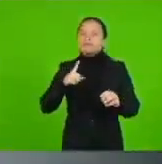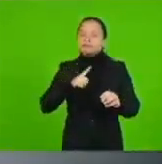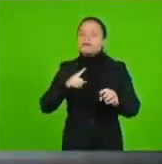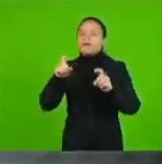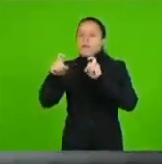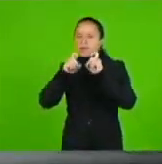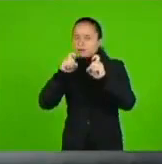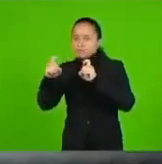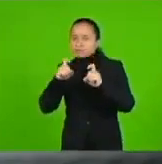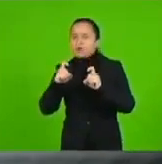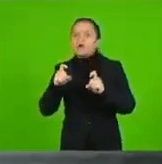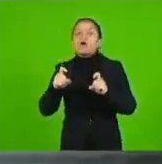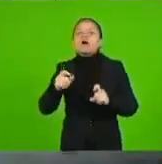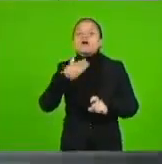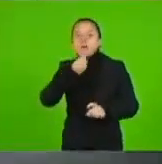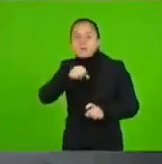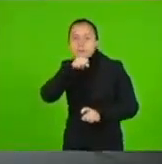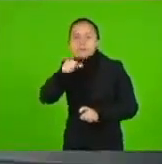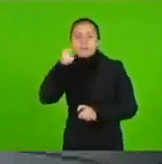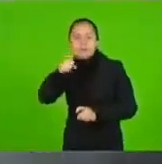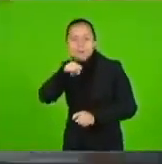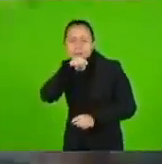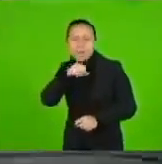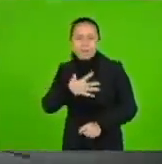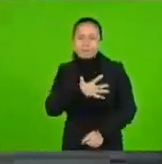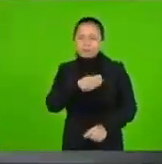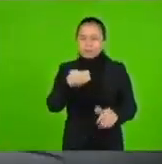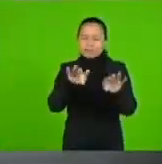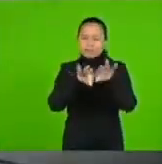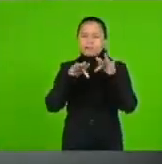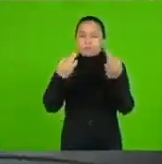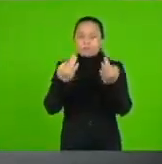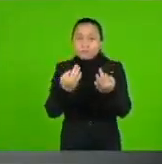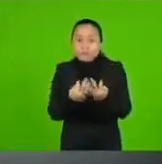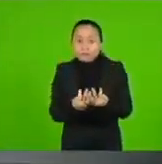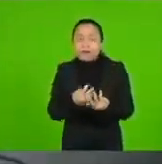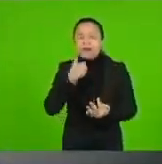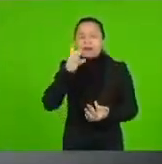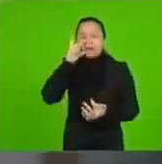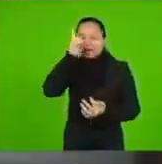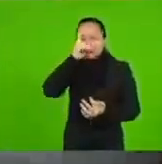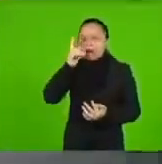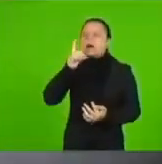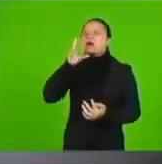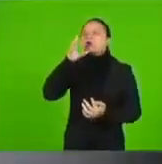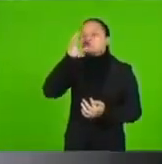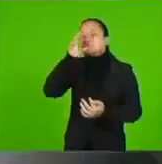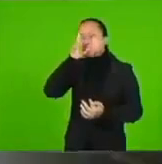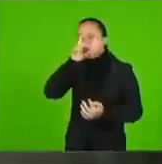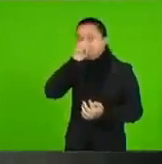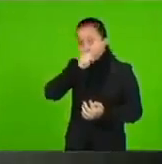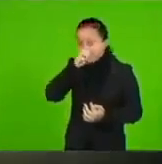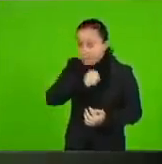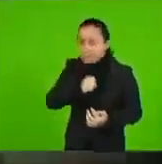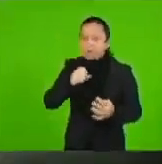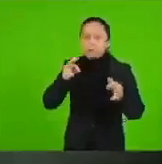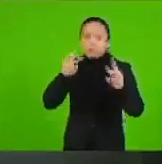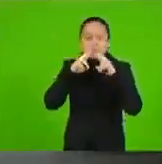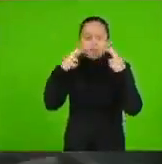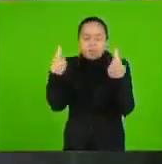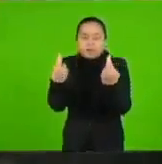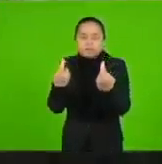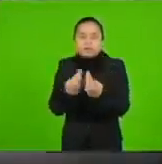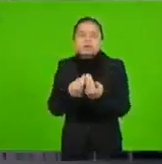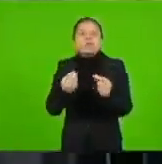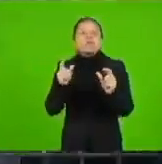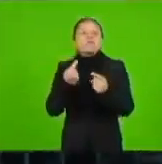gather parents and children on the weekends and holidays so that together they may enjoy the local beauties, leaving